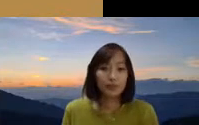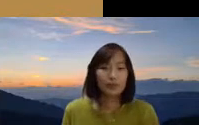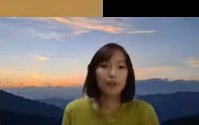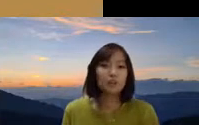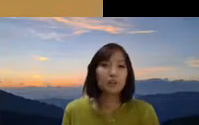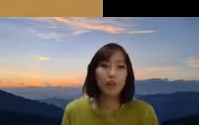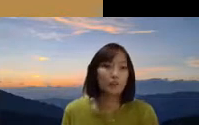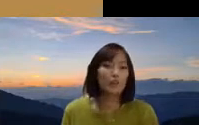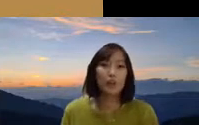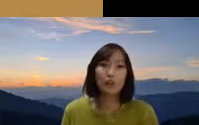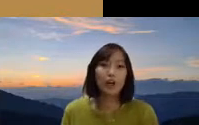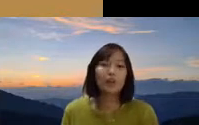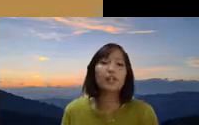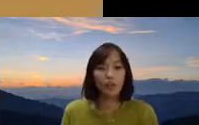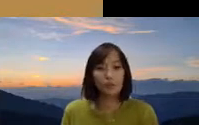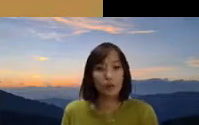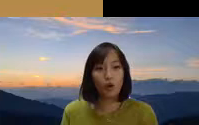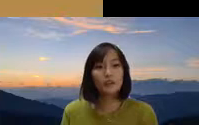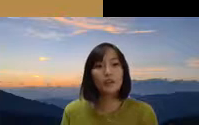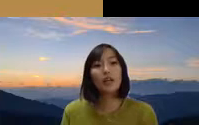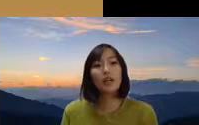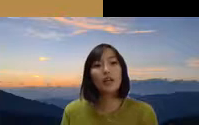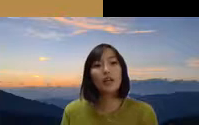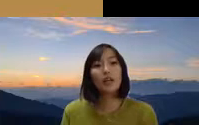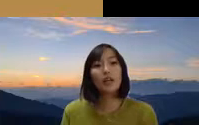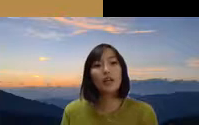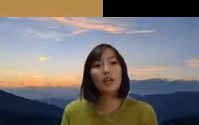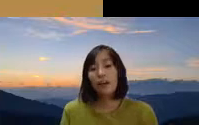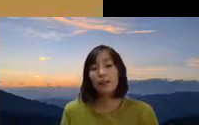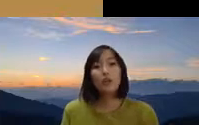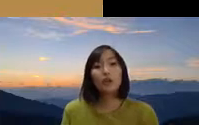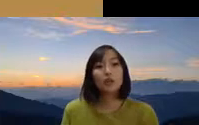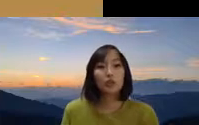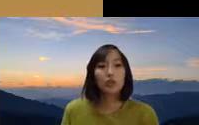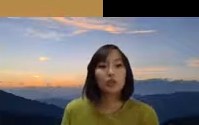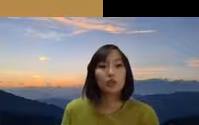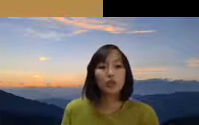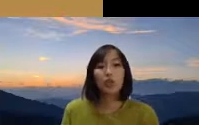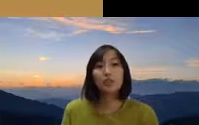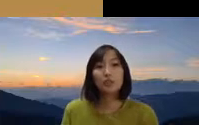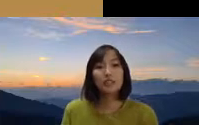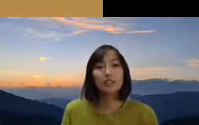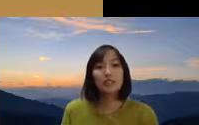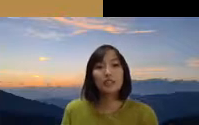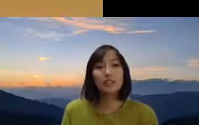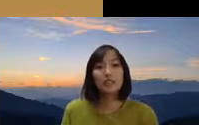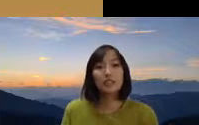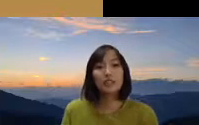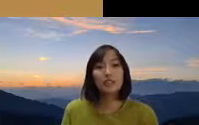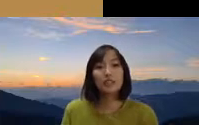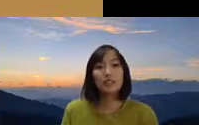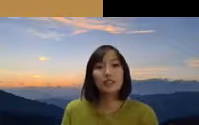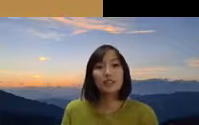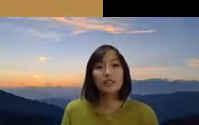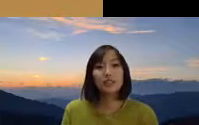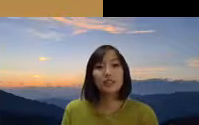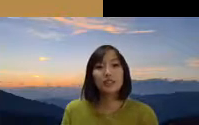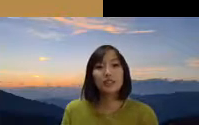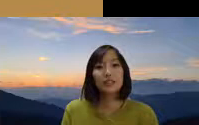answering your comments throughout the webinar in the chat box. They have been also supporting to create the practice notes